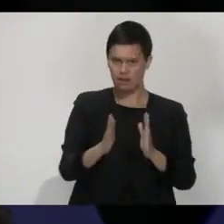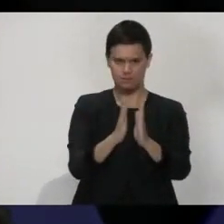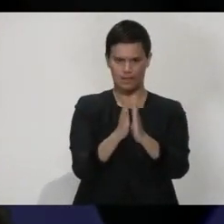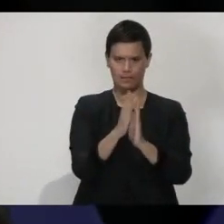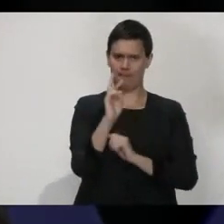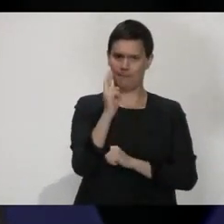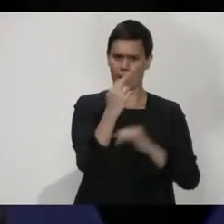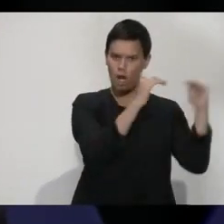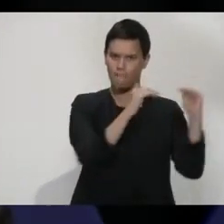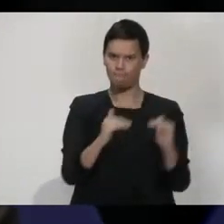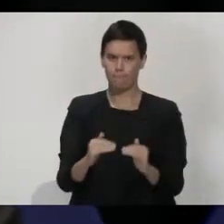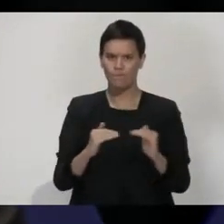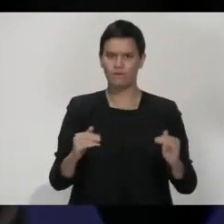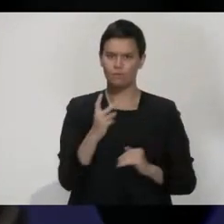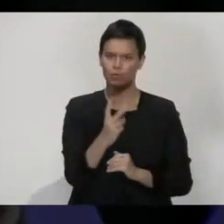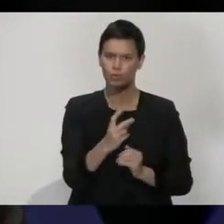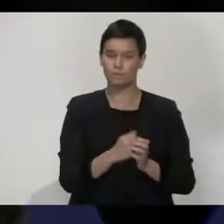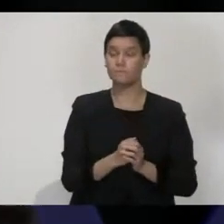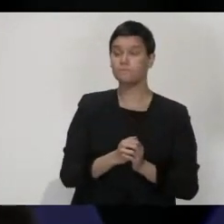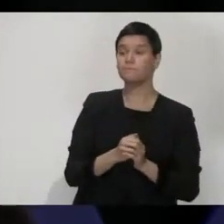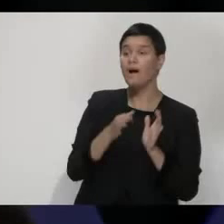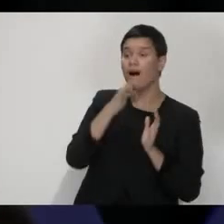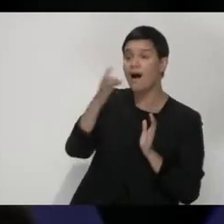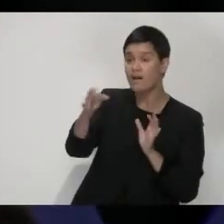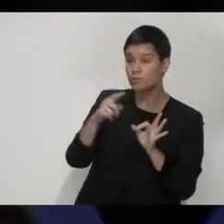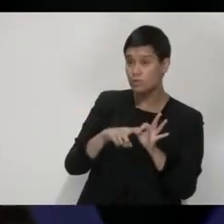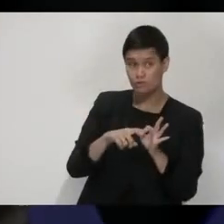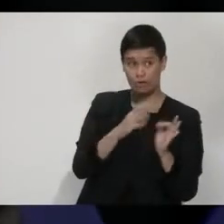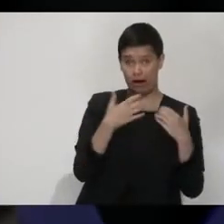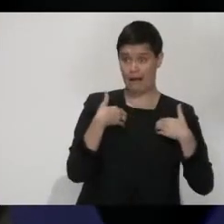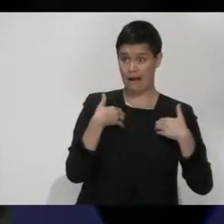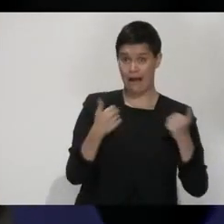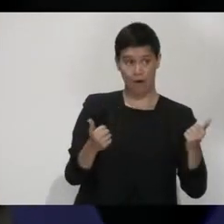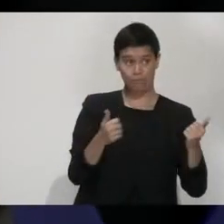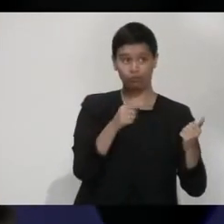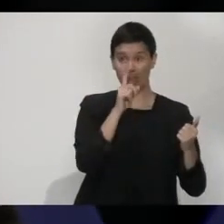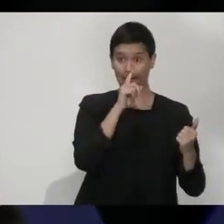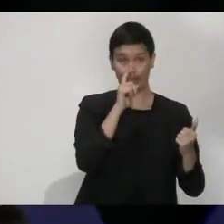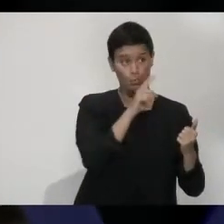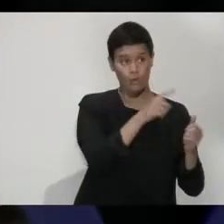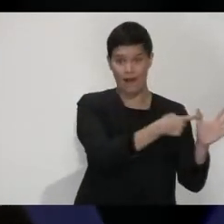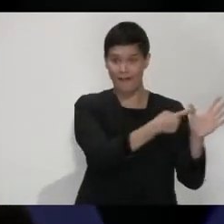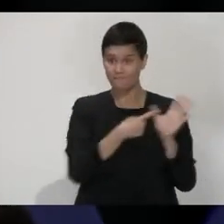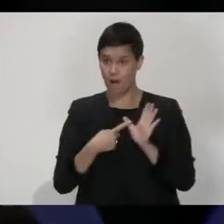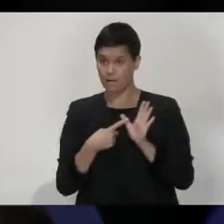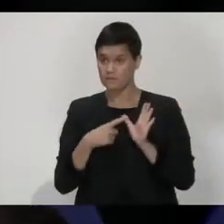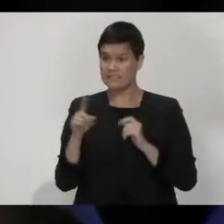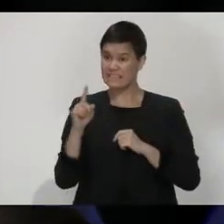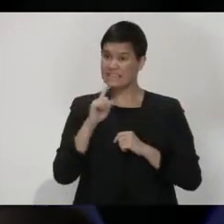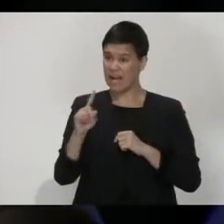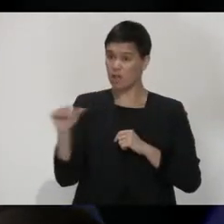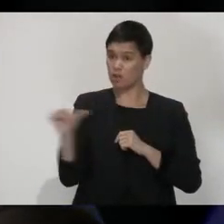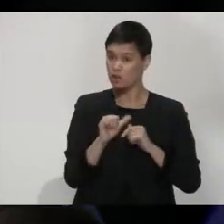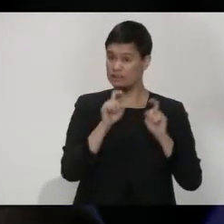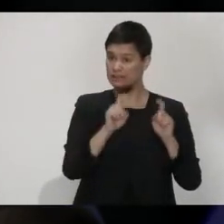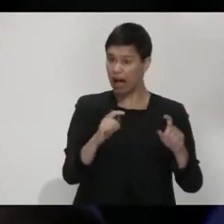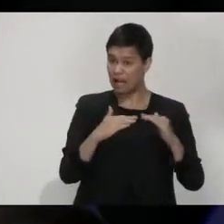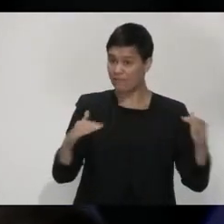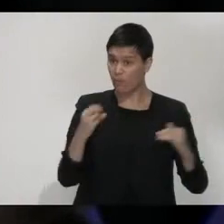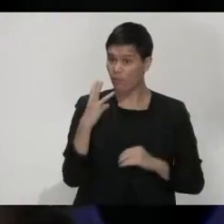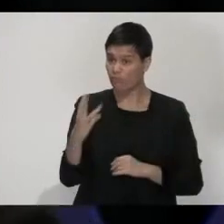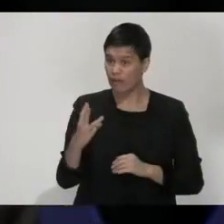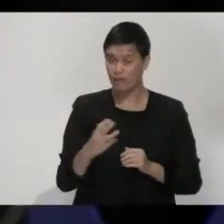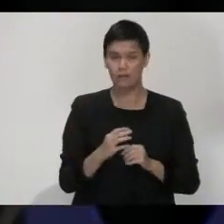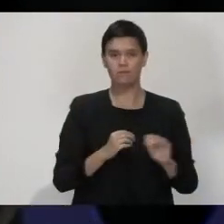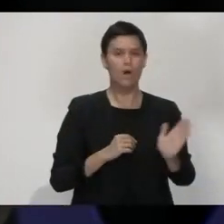happening. And you've had no health advice whatsoever that is concerned with that move? No, not at all. In regards to that testing target for Auckland,